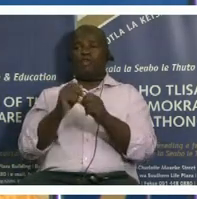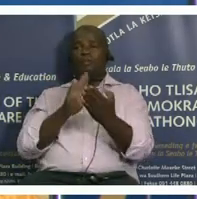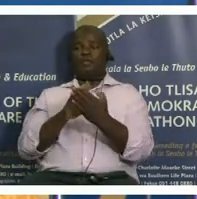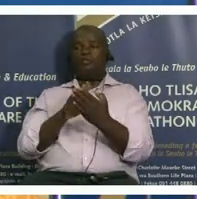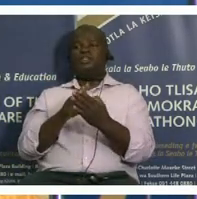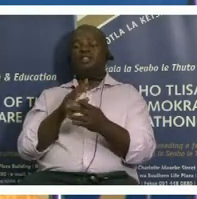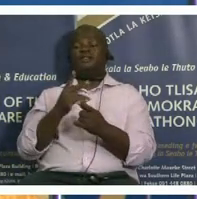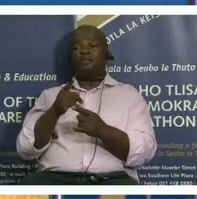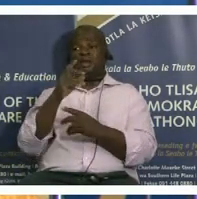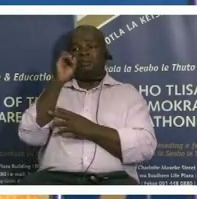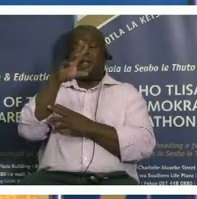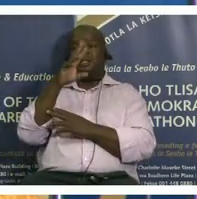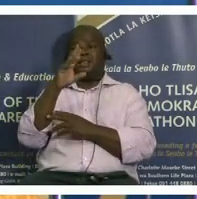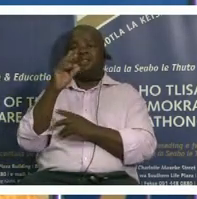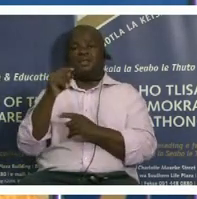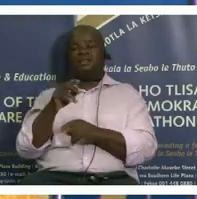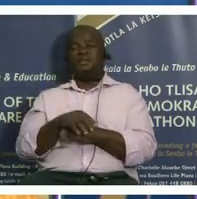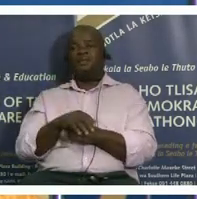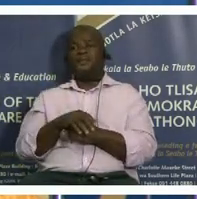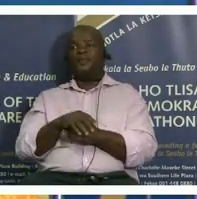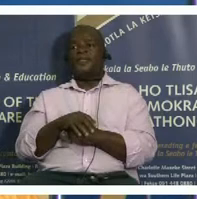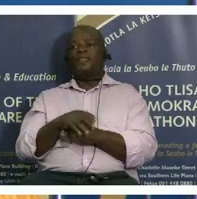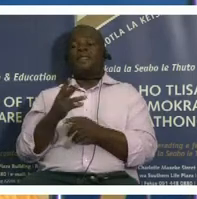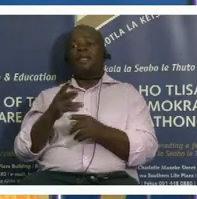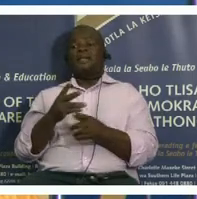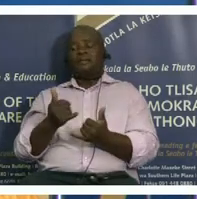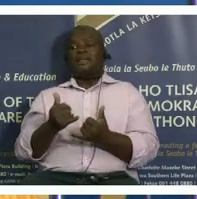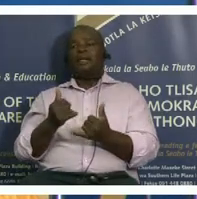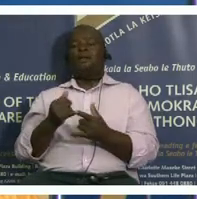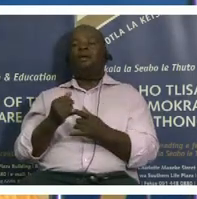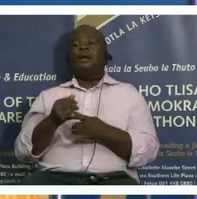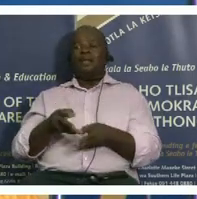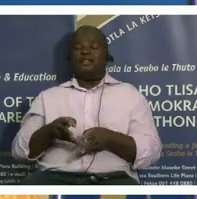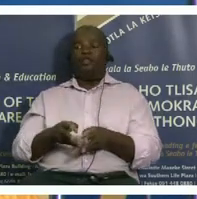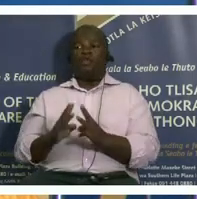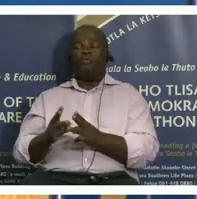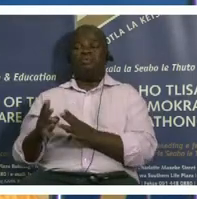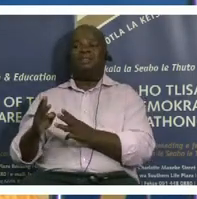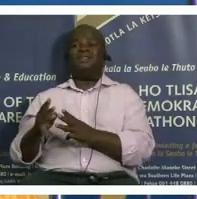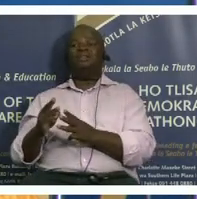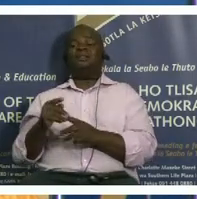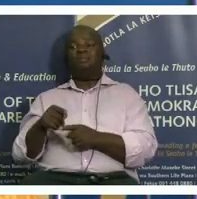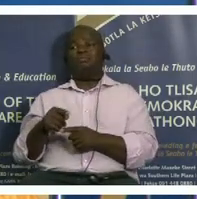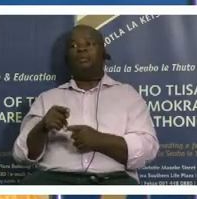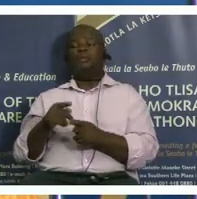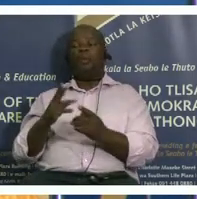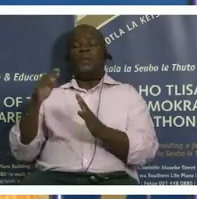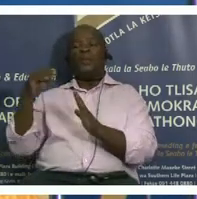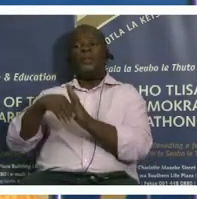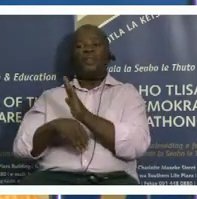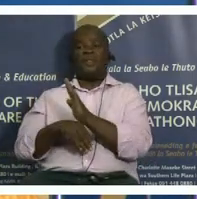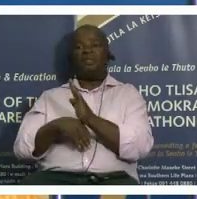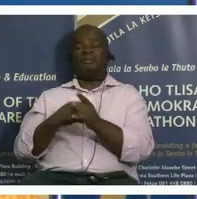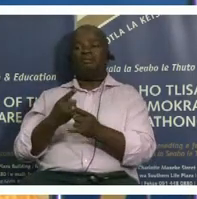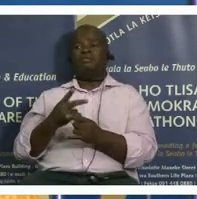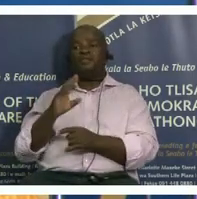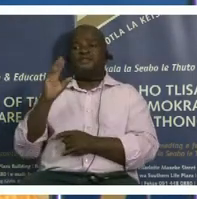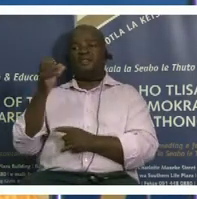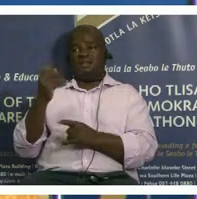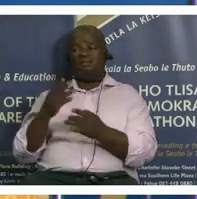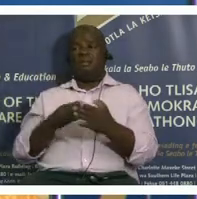The deteriorating state of our road infrastructure is a stumbling block for economic